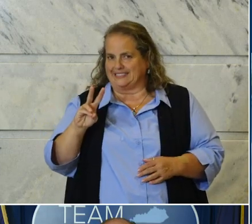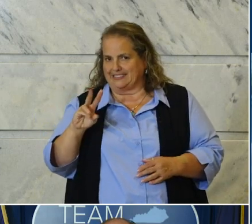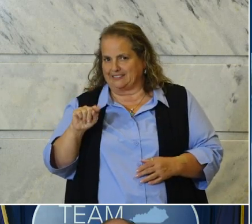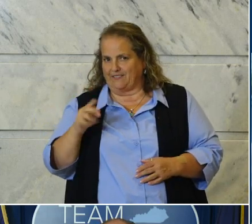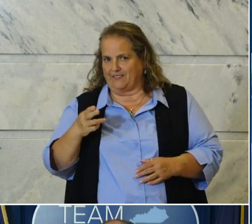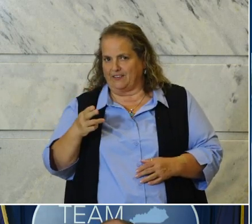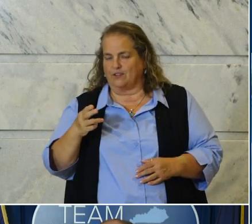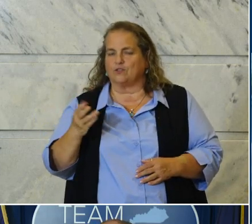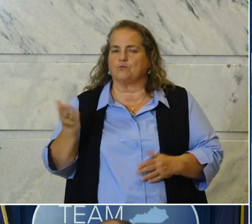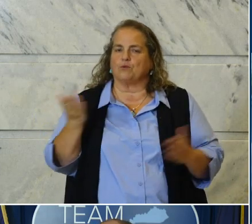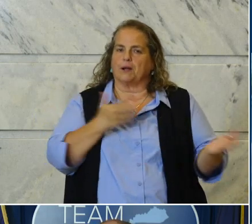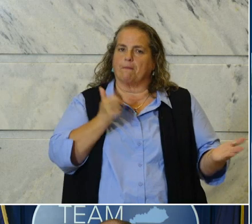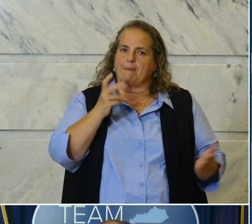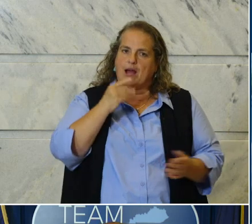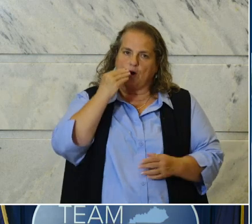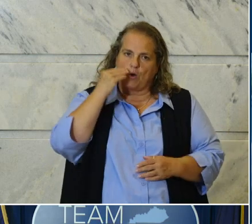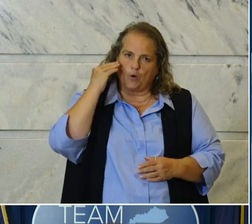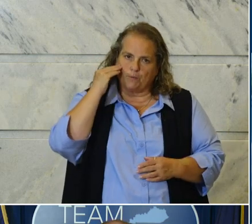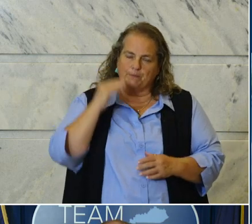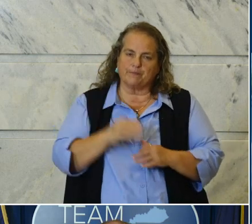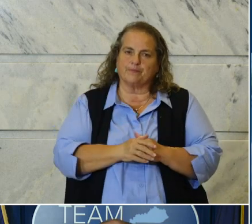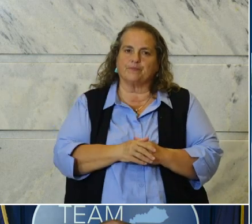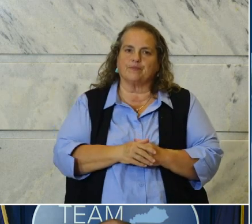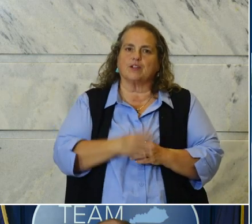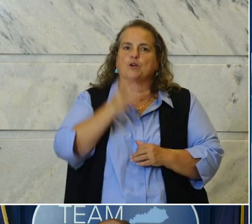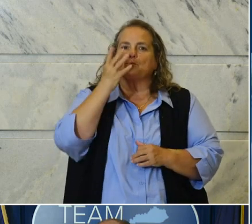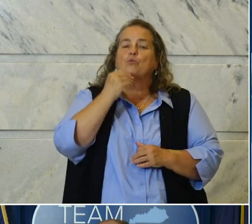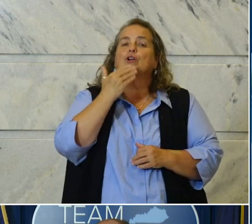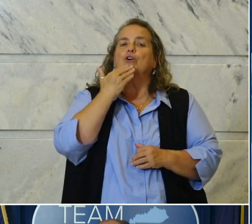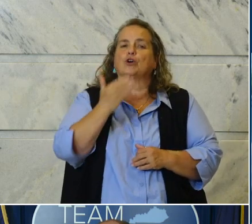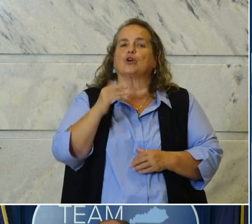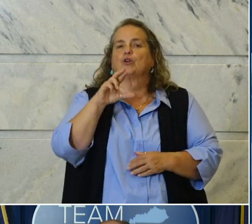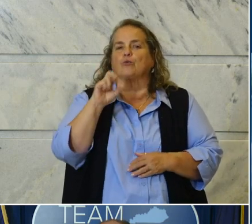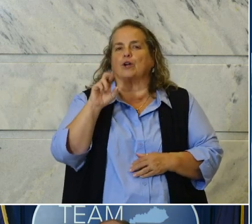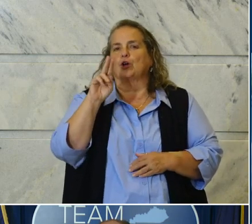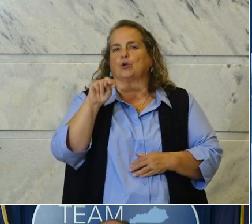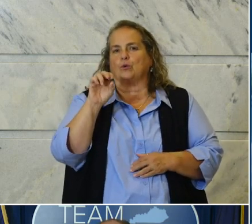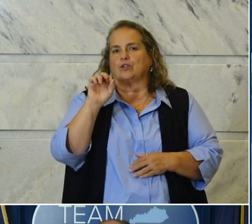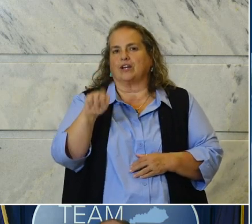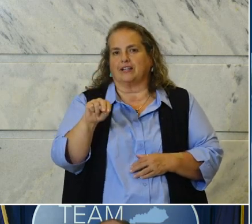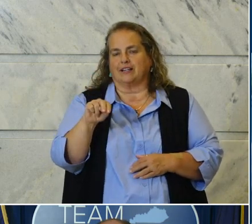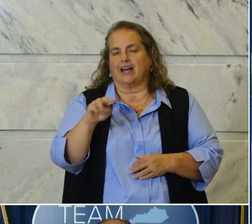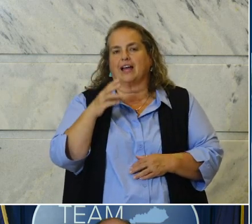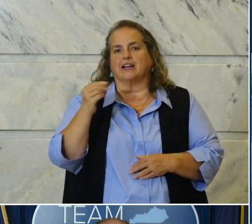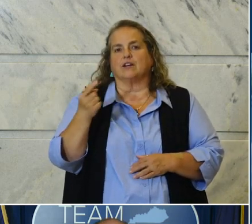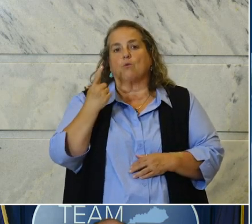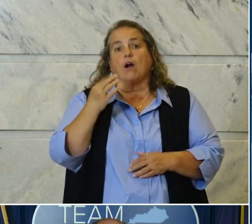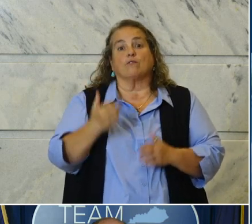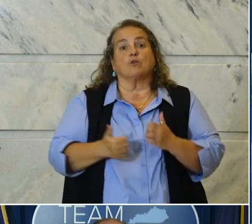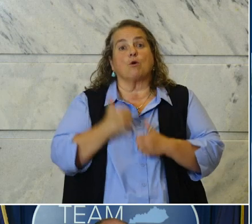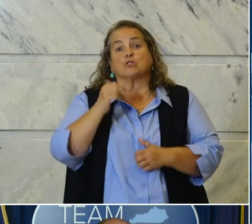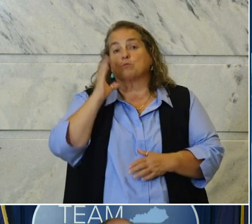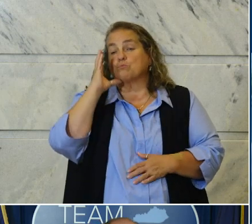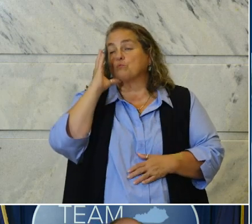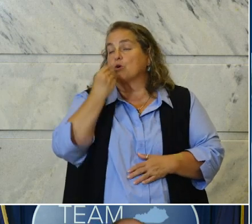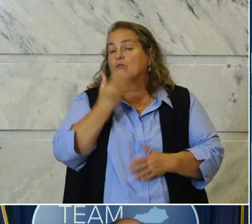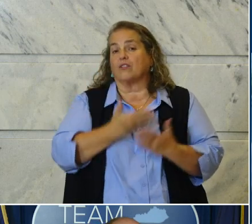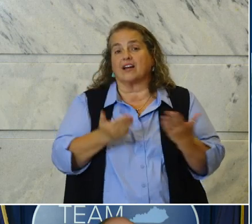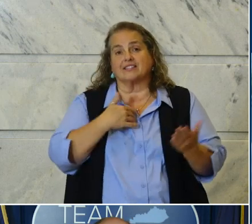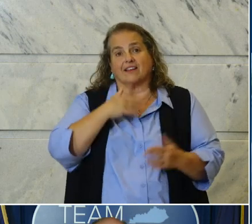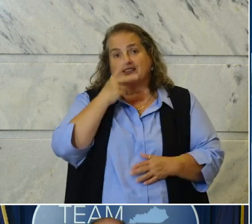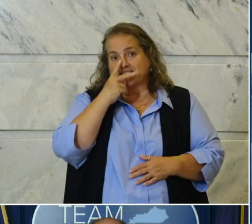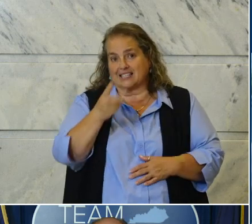to return him home. It was a pretty good reunion. And one of the most beautiful sights I've seen is